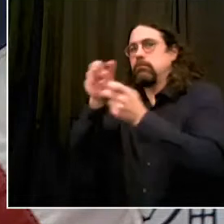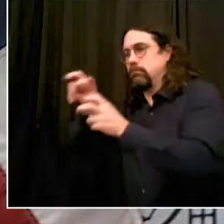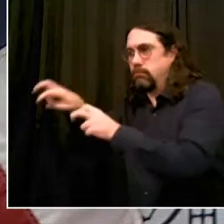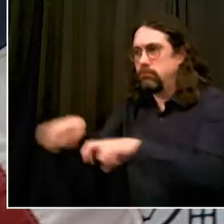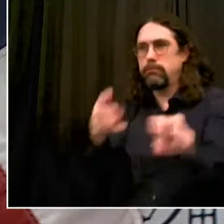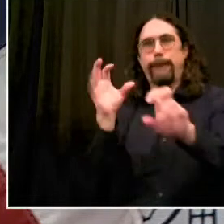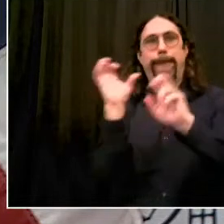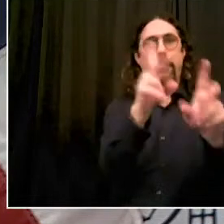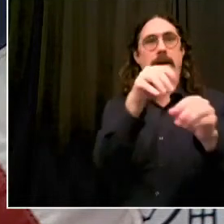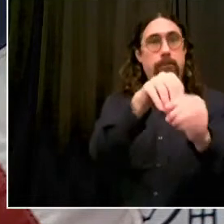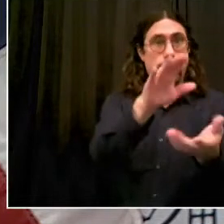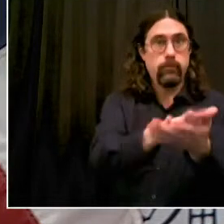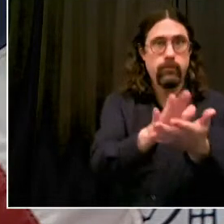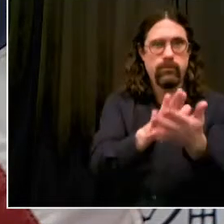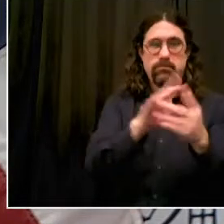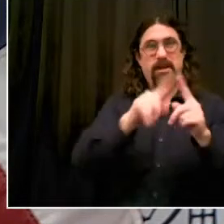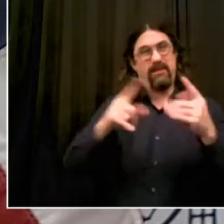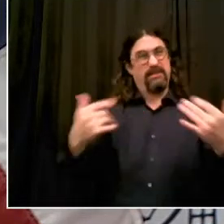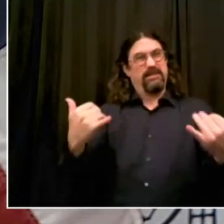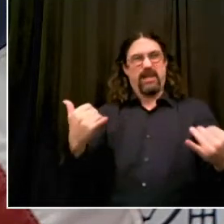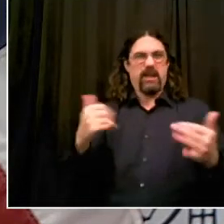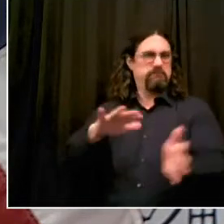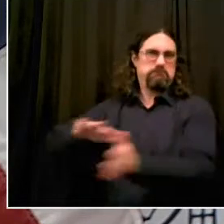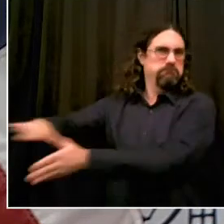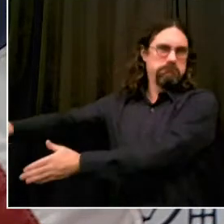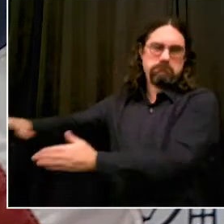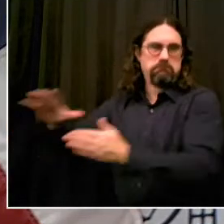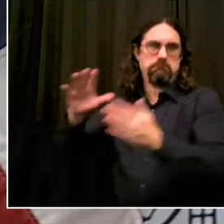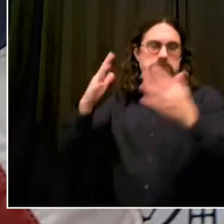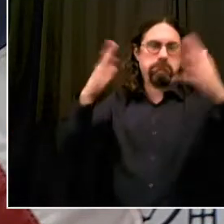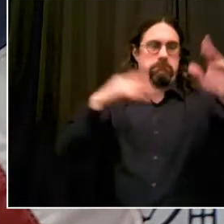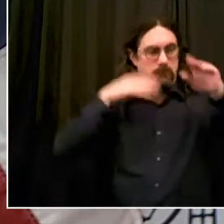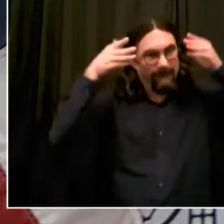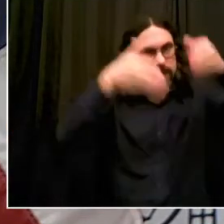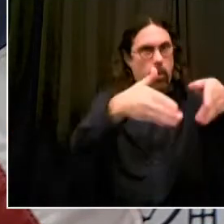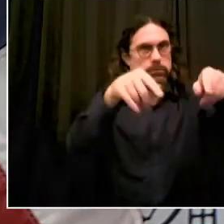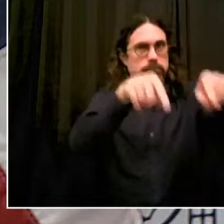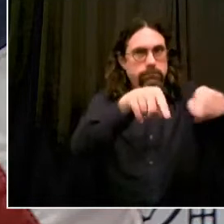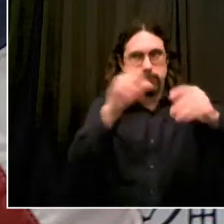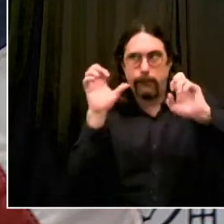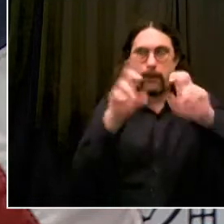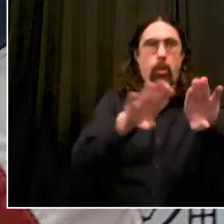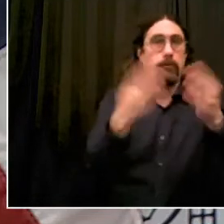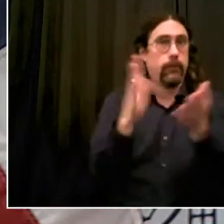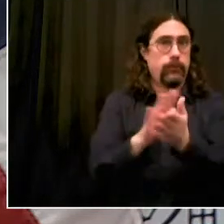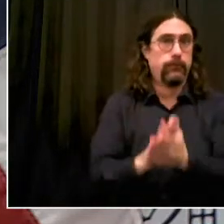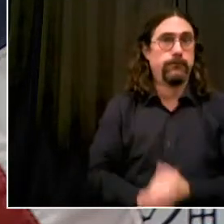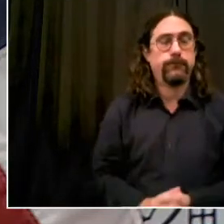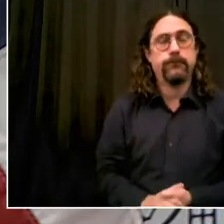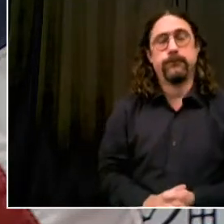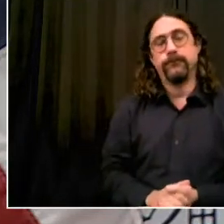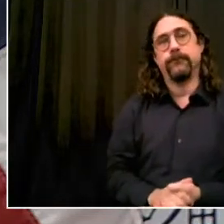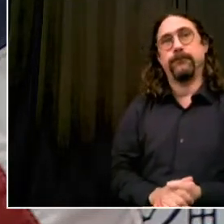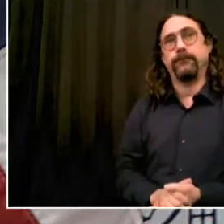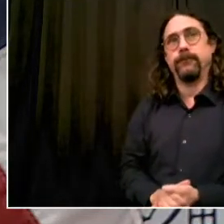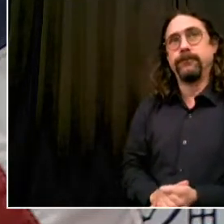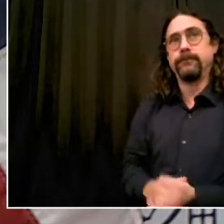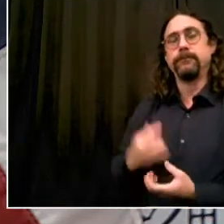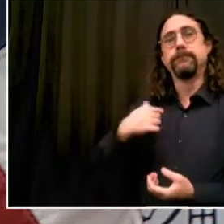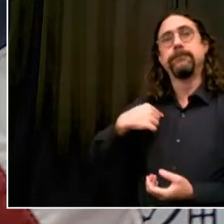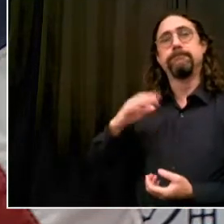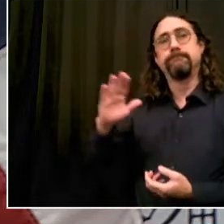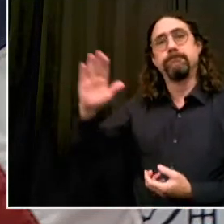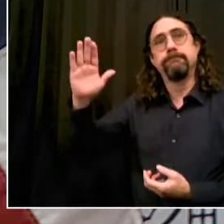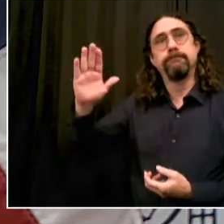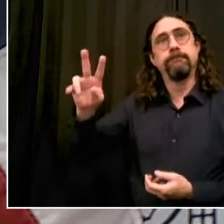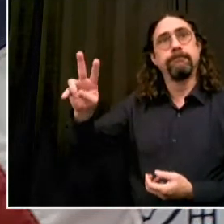plans were announced, you had organized labor partners sitting next to you there from UFT, CSA. I wanted to know how big of a role they played in this